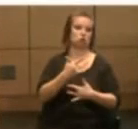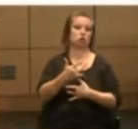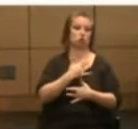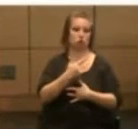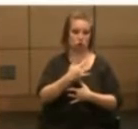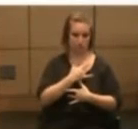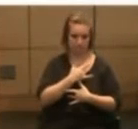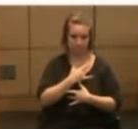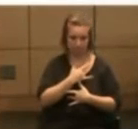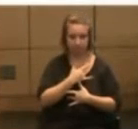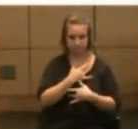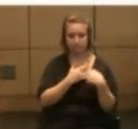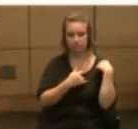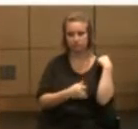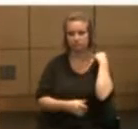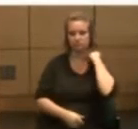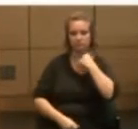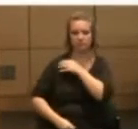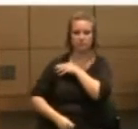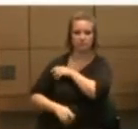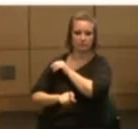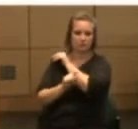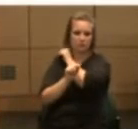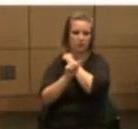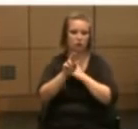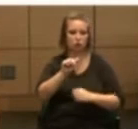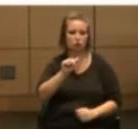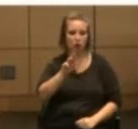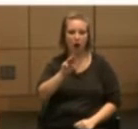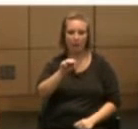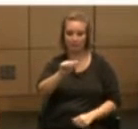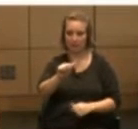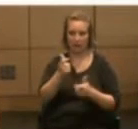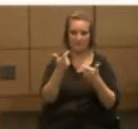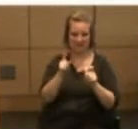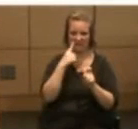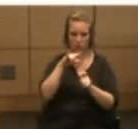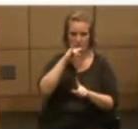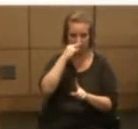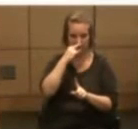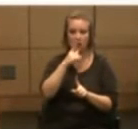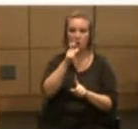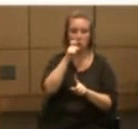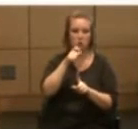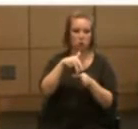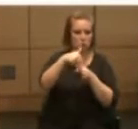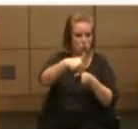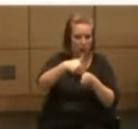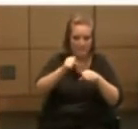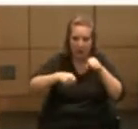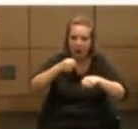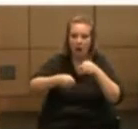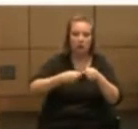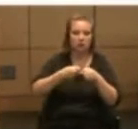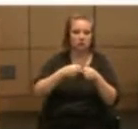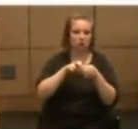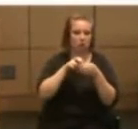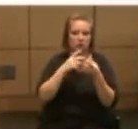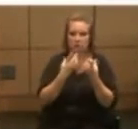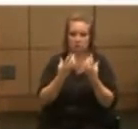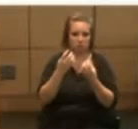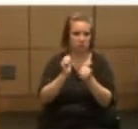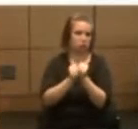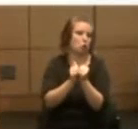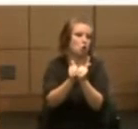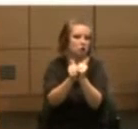us. Trauma is obviously a big one in kids. You've got kids who are riding bikes, who are doing sports, who are very